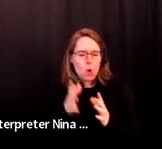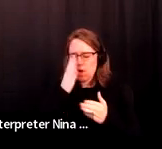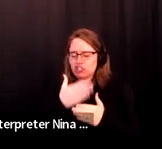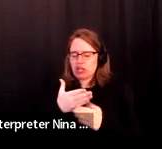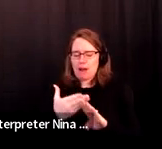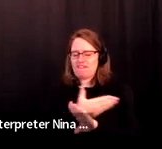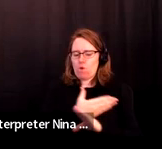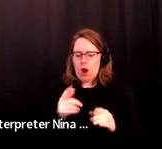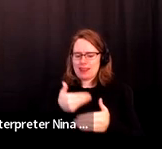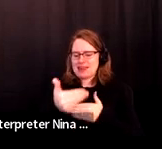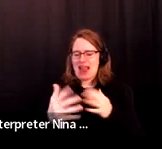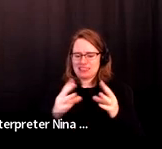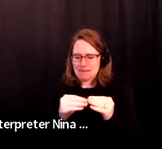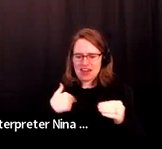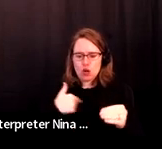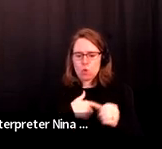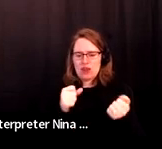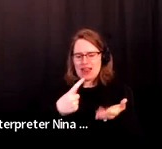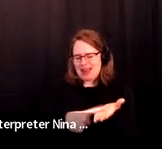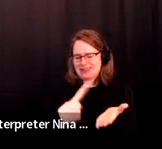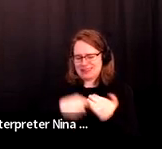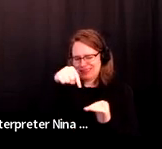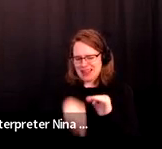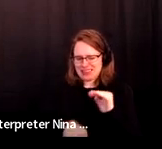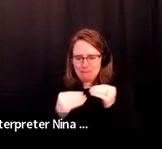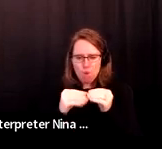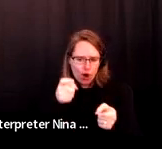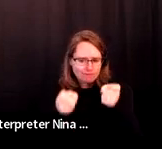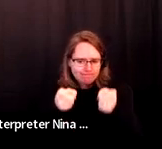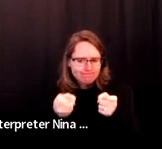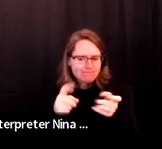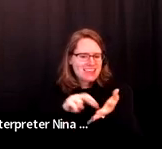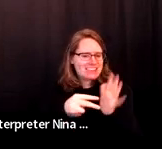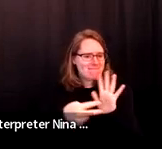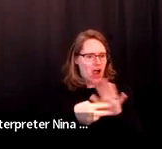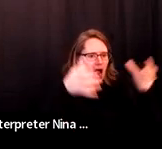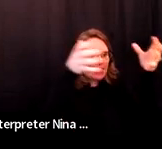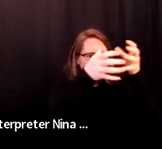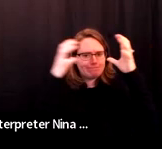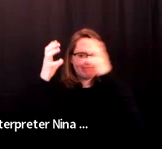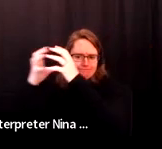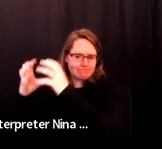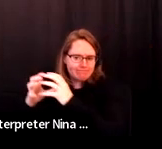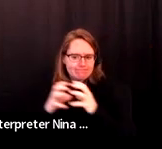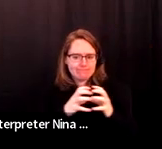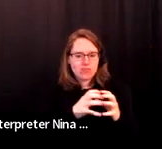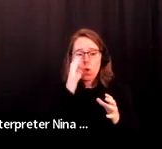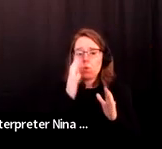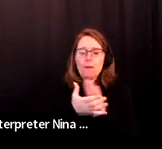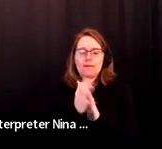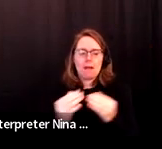kind of do some more work on it and kind of defining the clusters and shaping it more into a